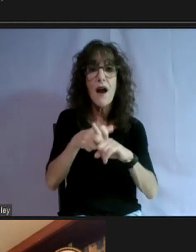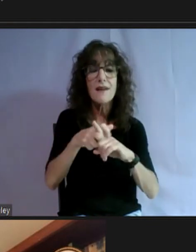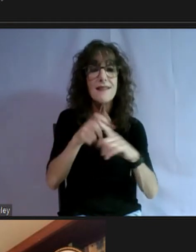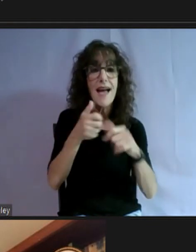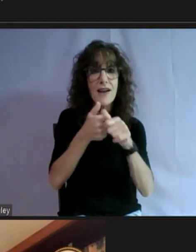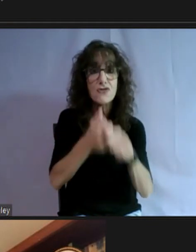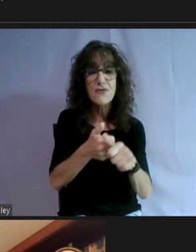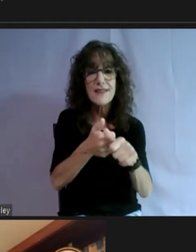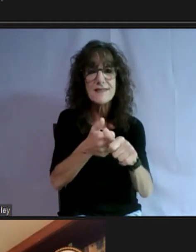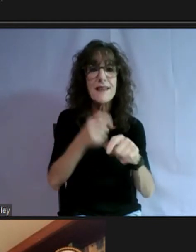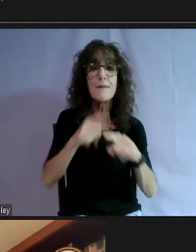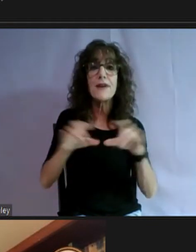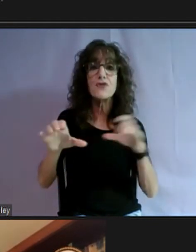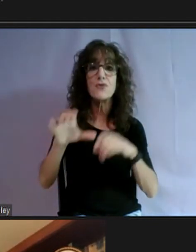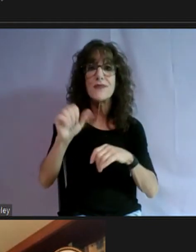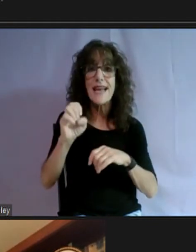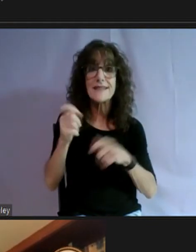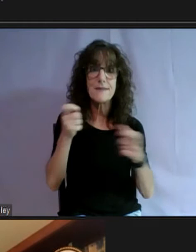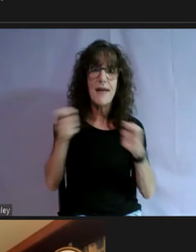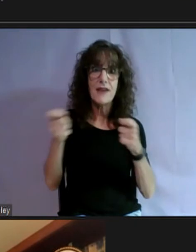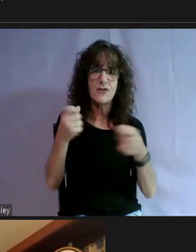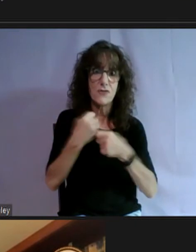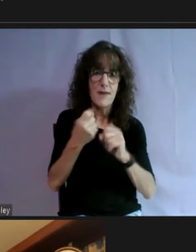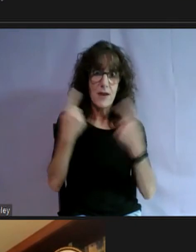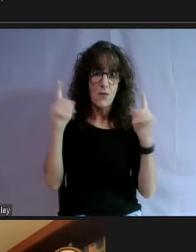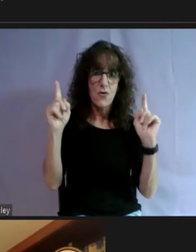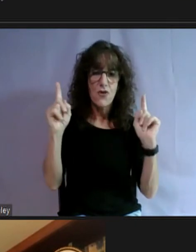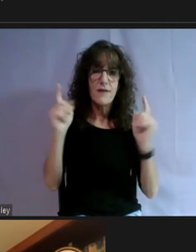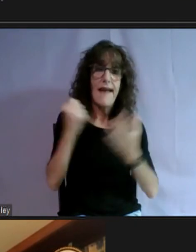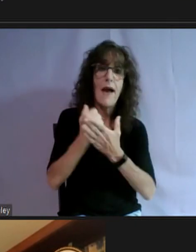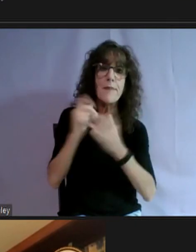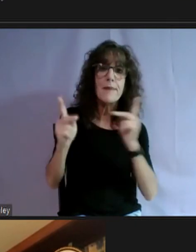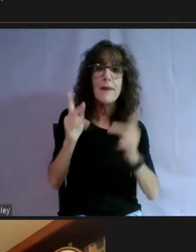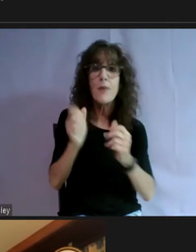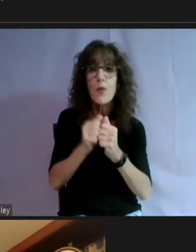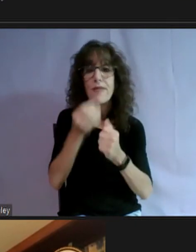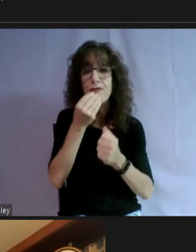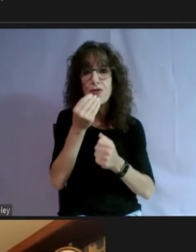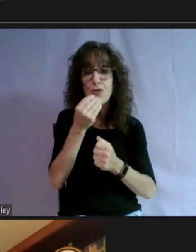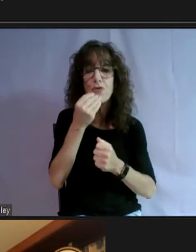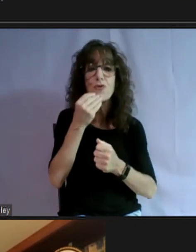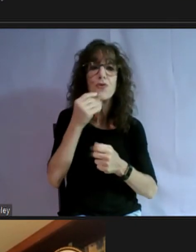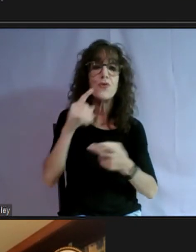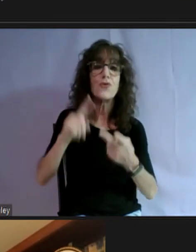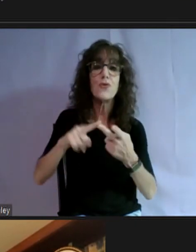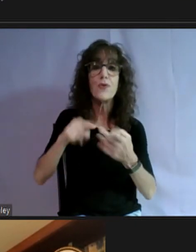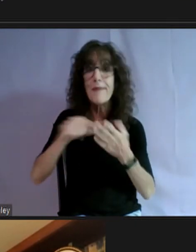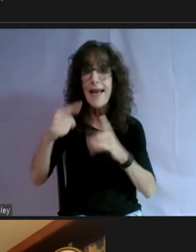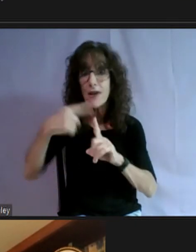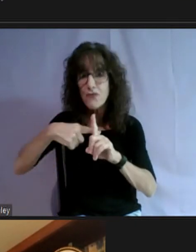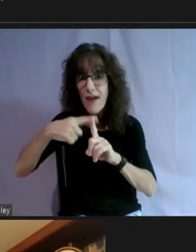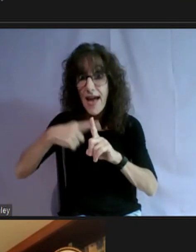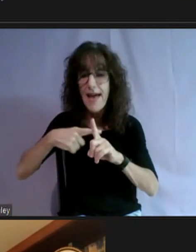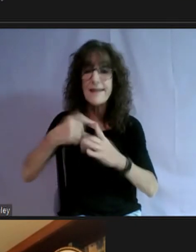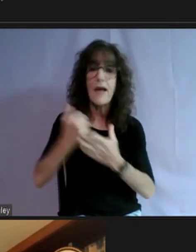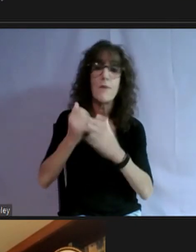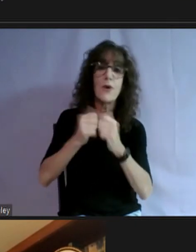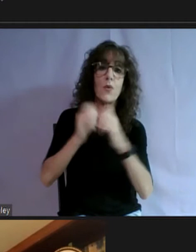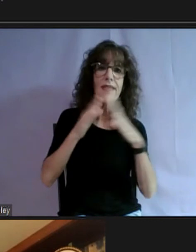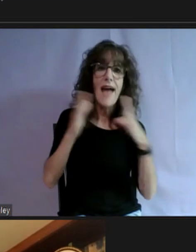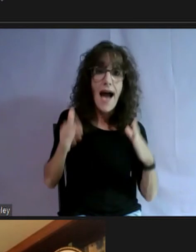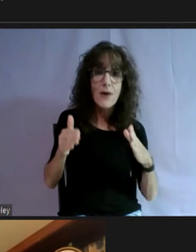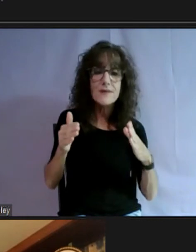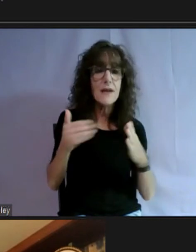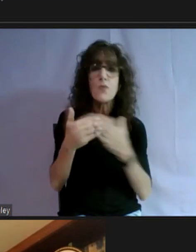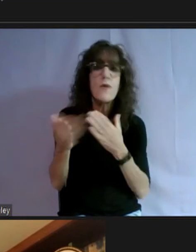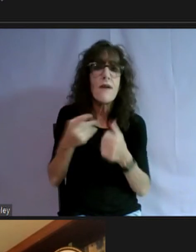management needed to make that successful. So helping people with food, or even rent or housing,